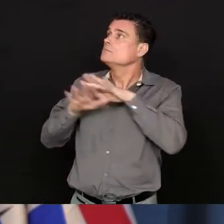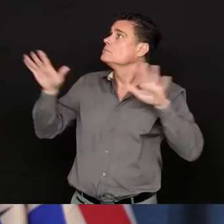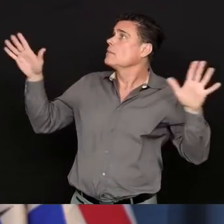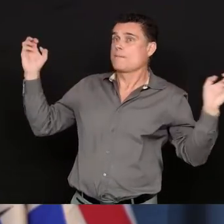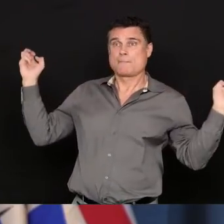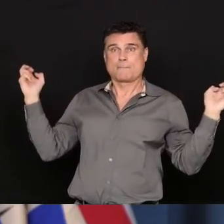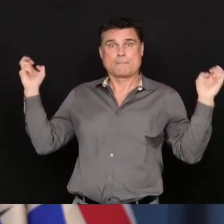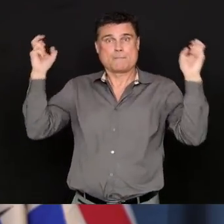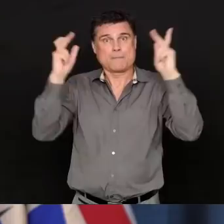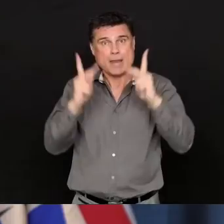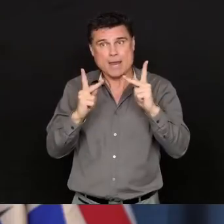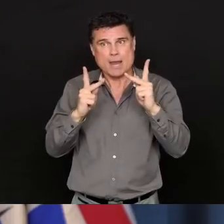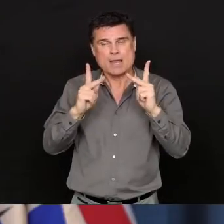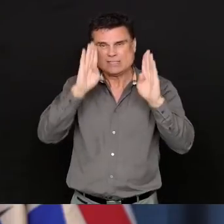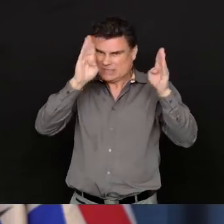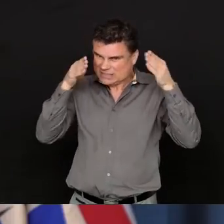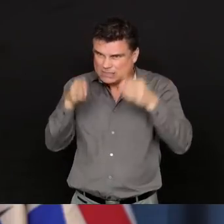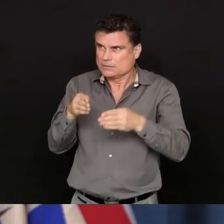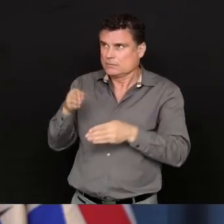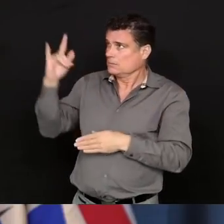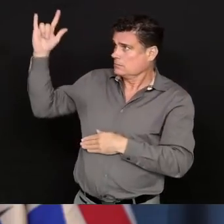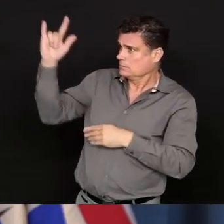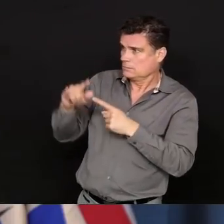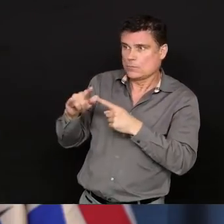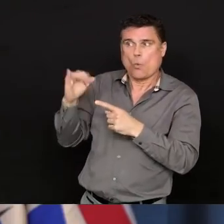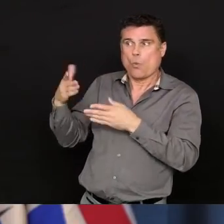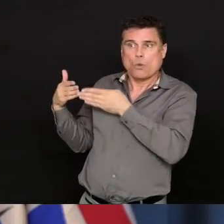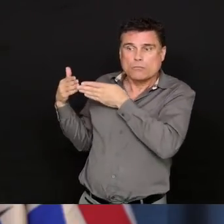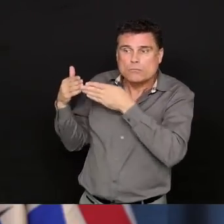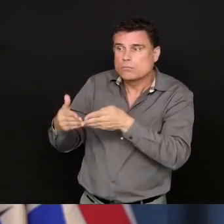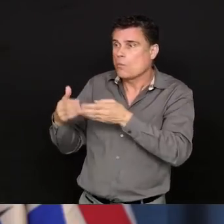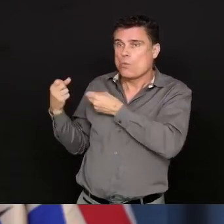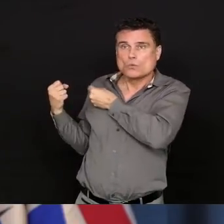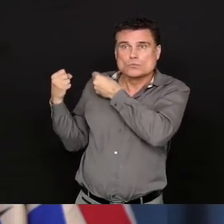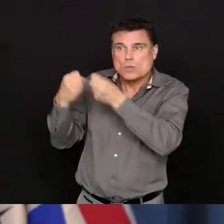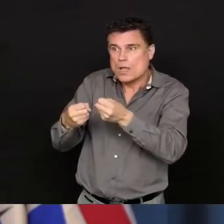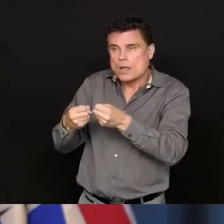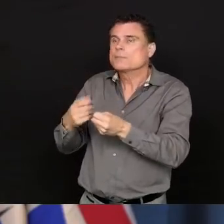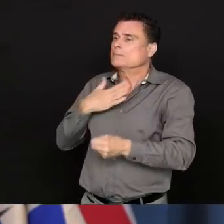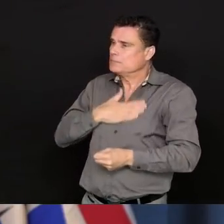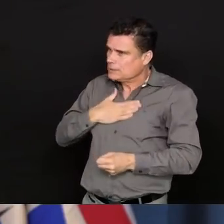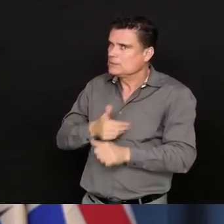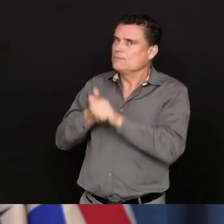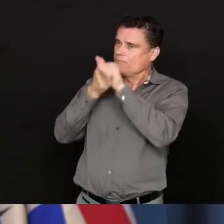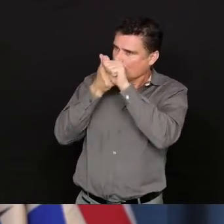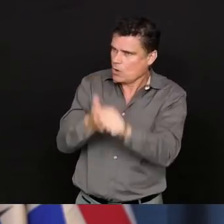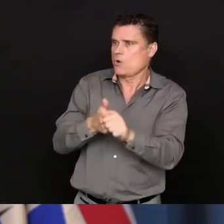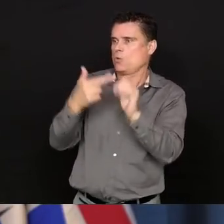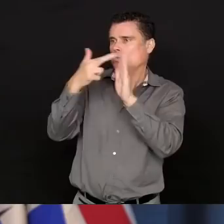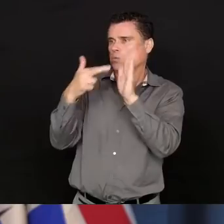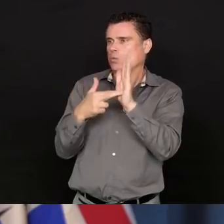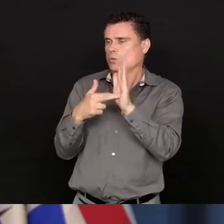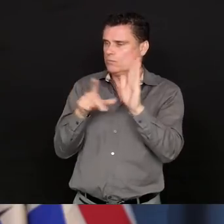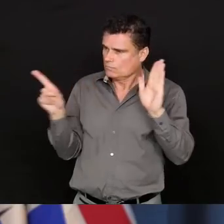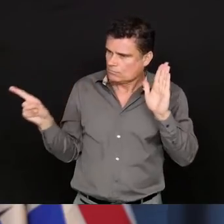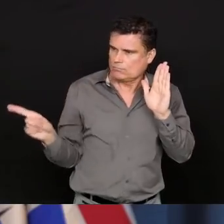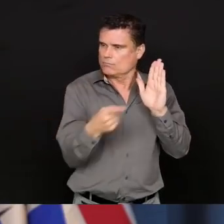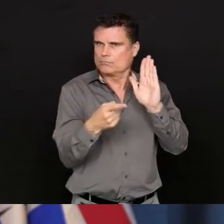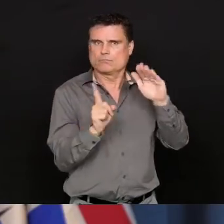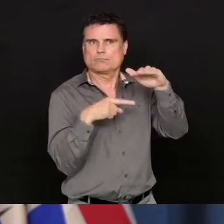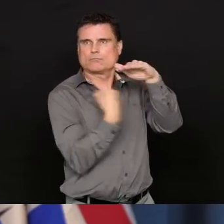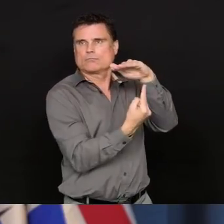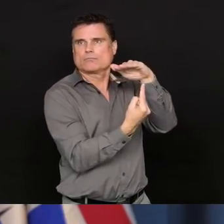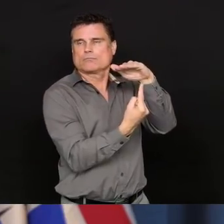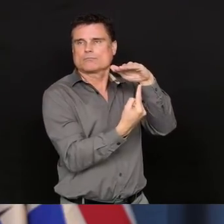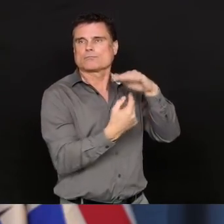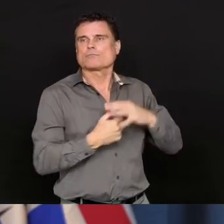tracing in the community. You know, we've had outbreaks happen in many different places. We're continuing to see introductions into our long-term